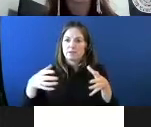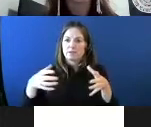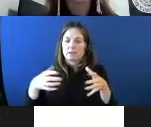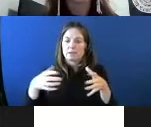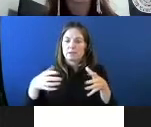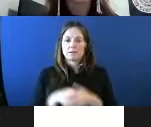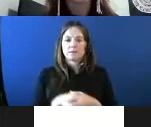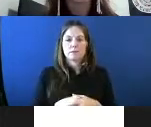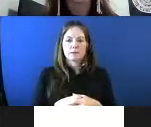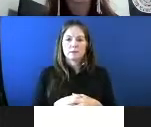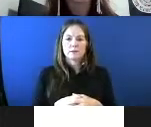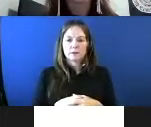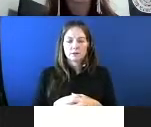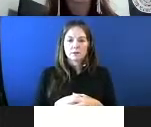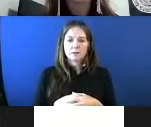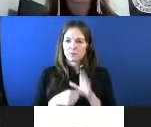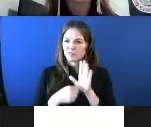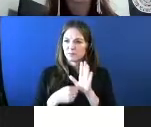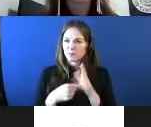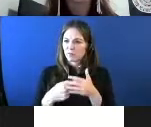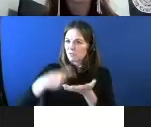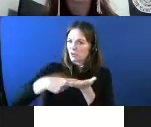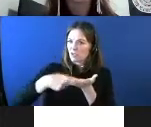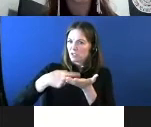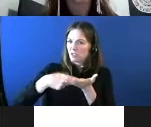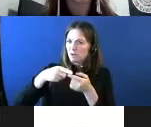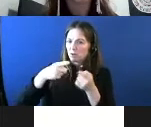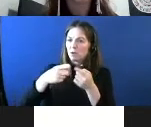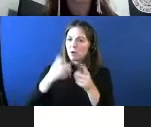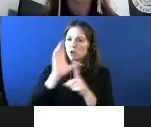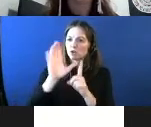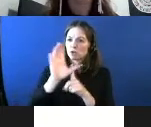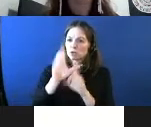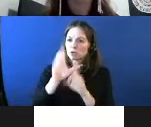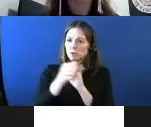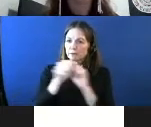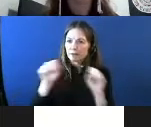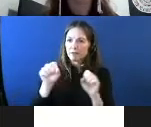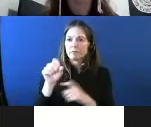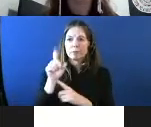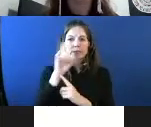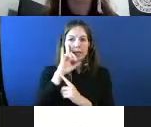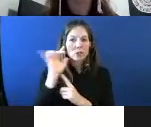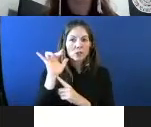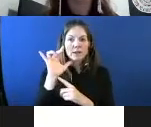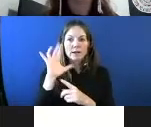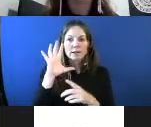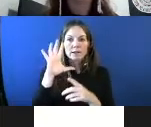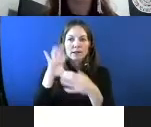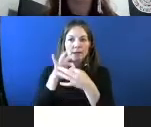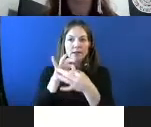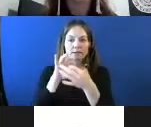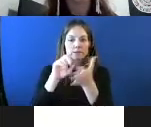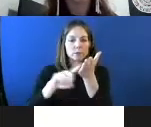around, cultural safety and how that plays out in research, and how, we need to create